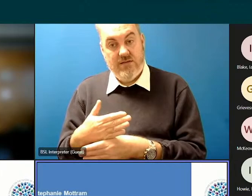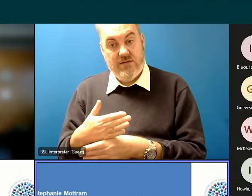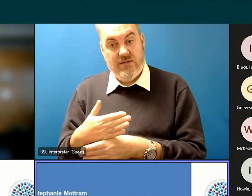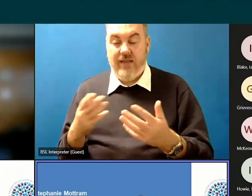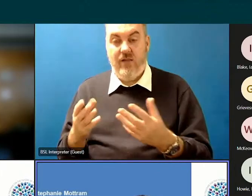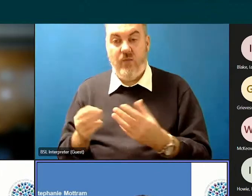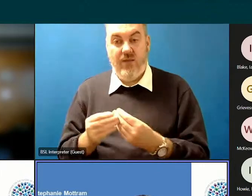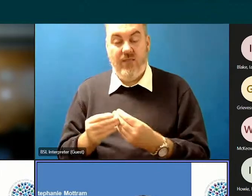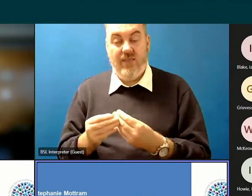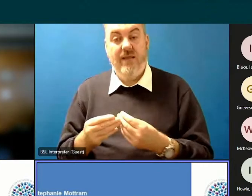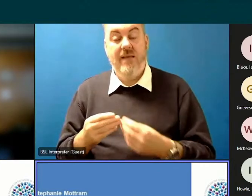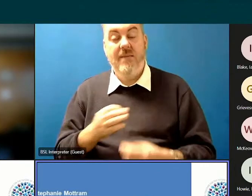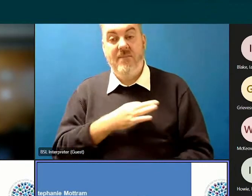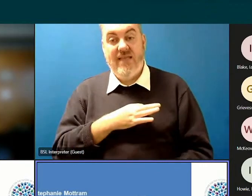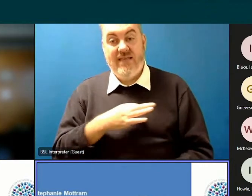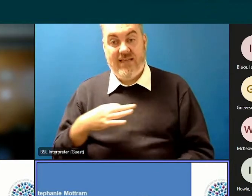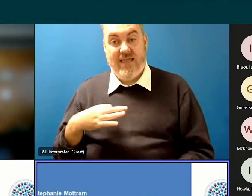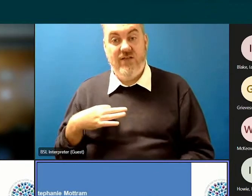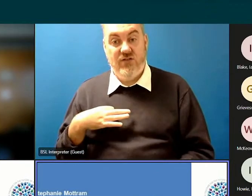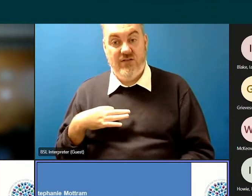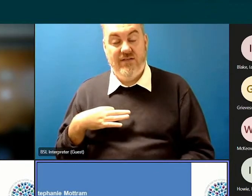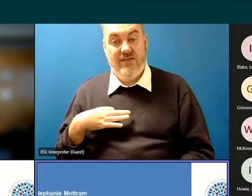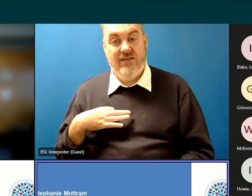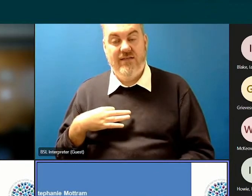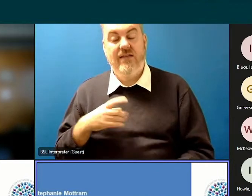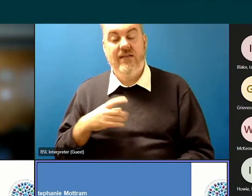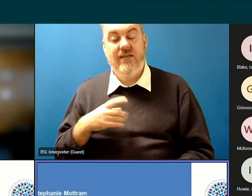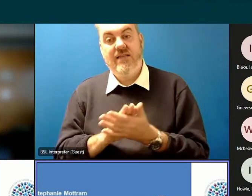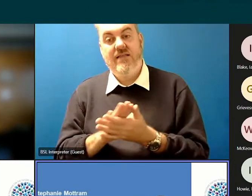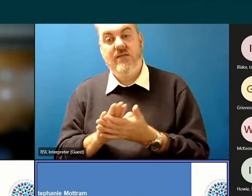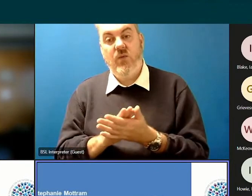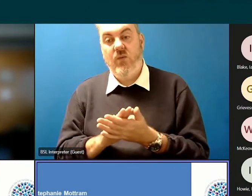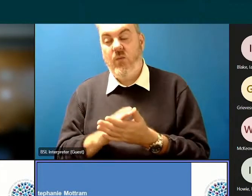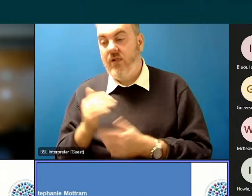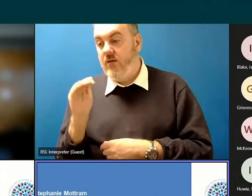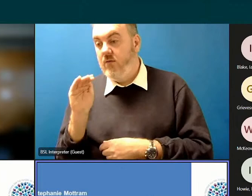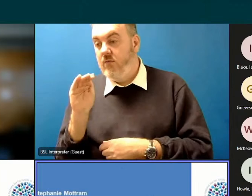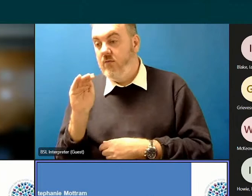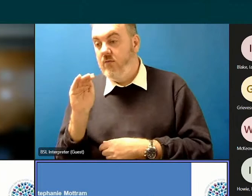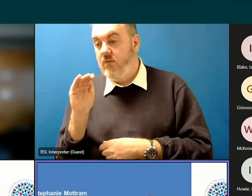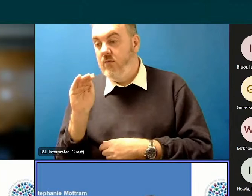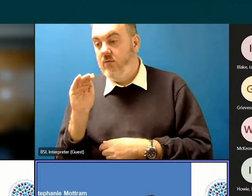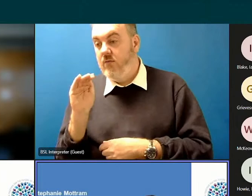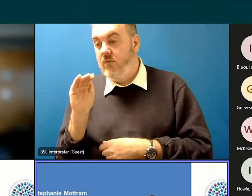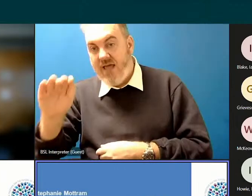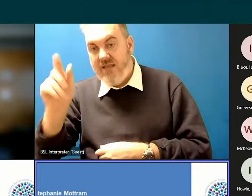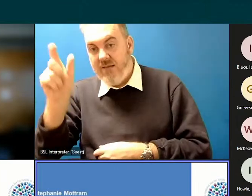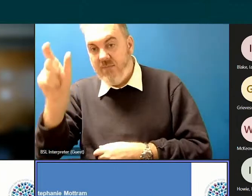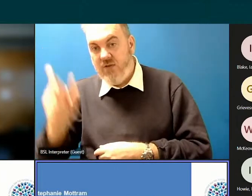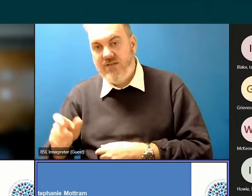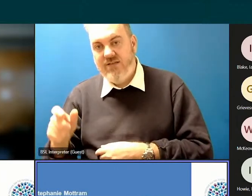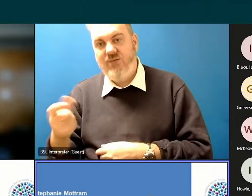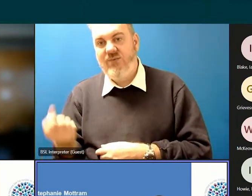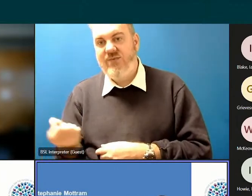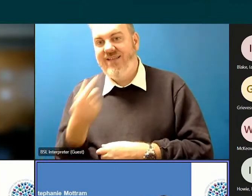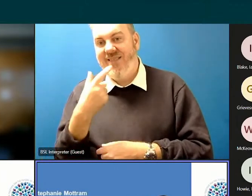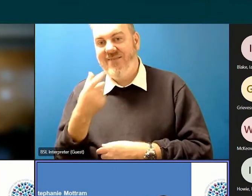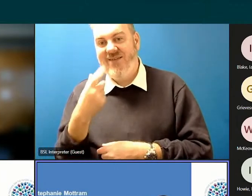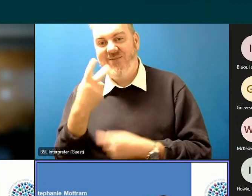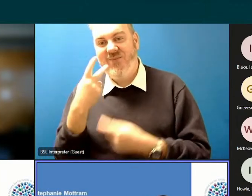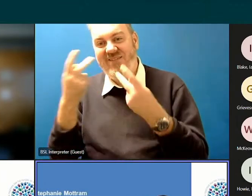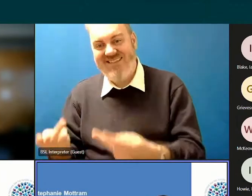about administer medication, what I mean by that is they will either prompt somebody to take their medication when they're on a visit, or they